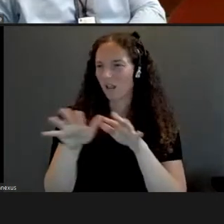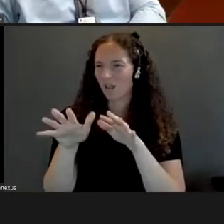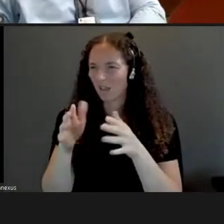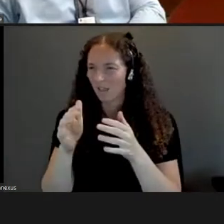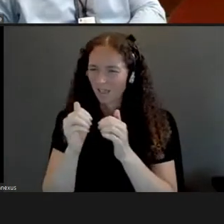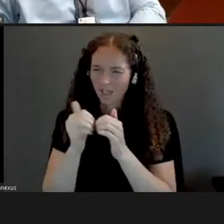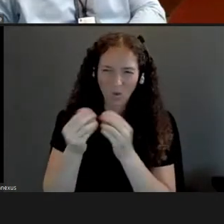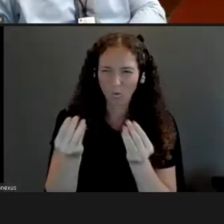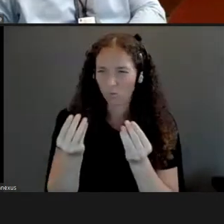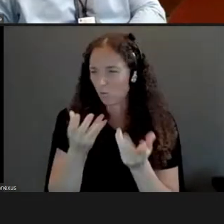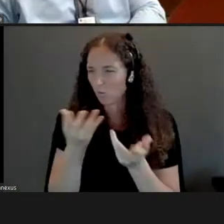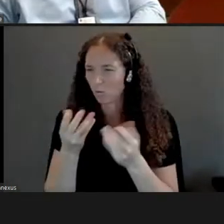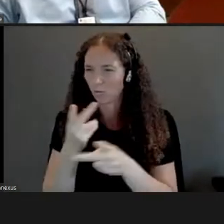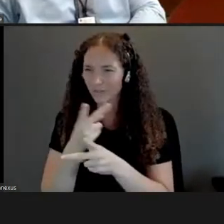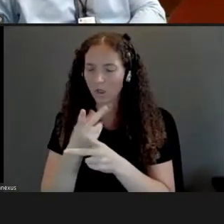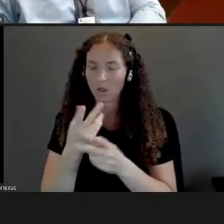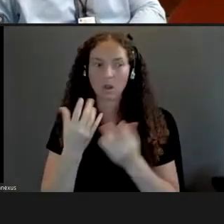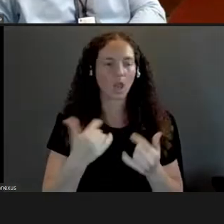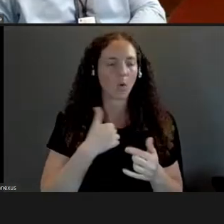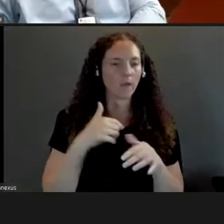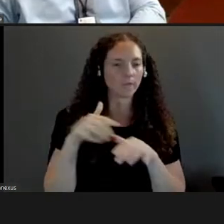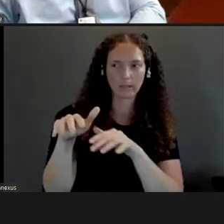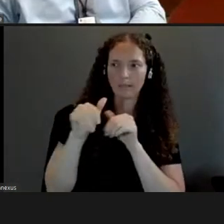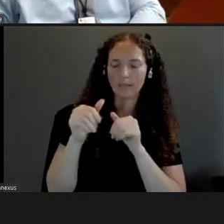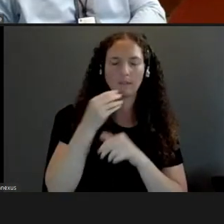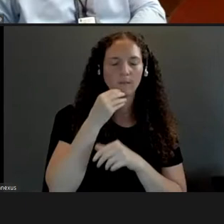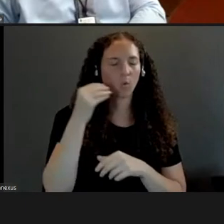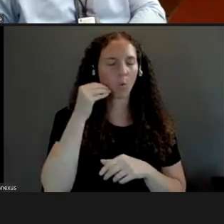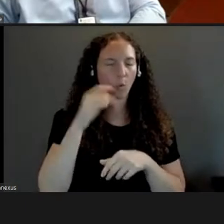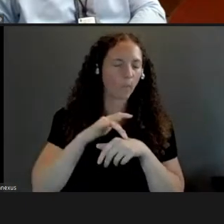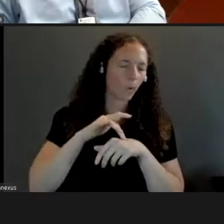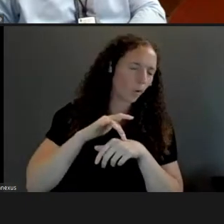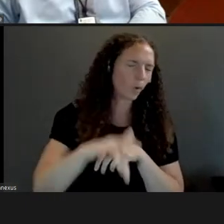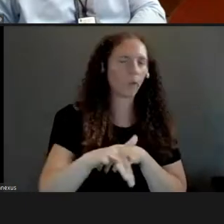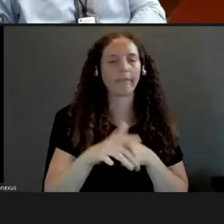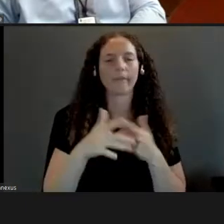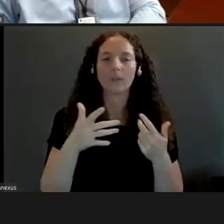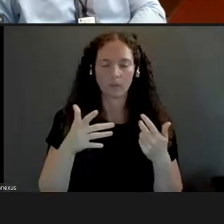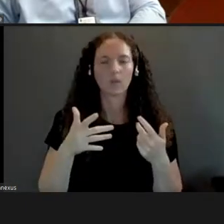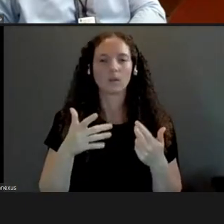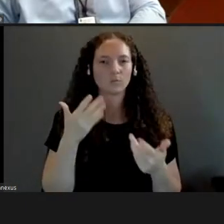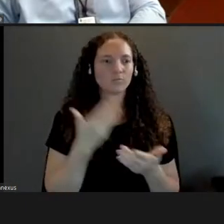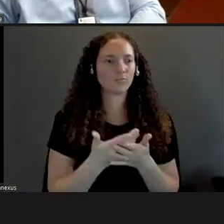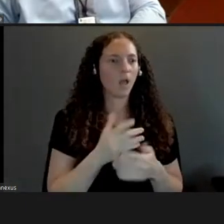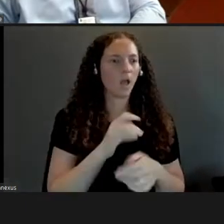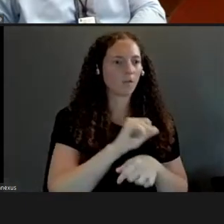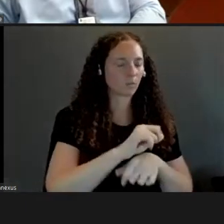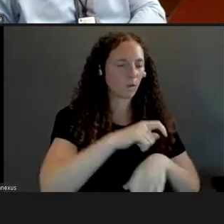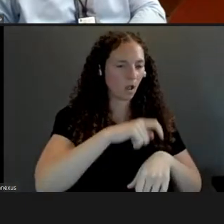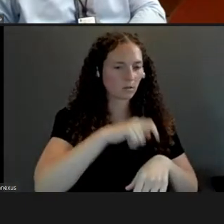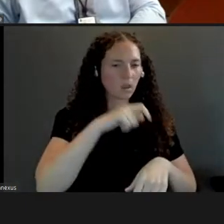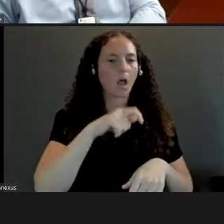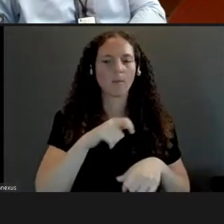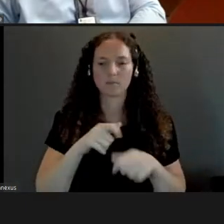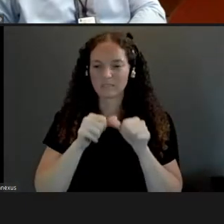even earlier to meet those demands, to stay competitive, and to ensure that we maintain our